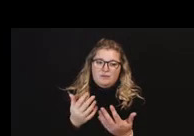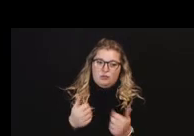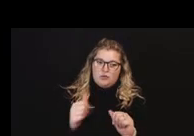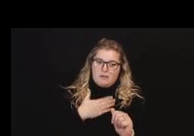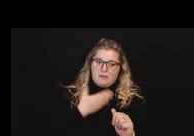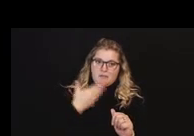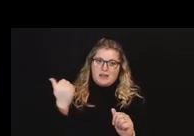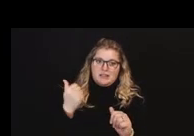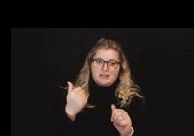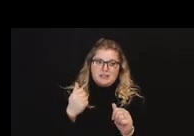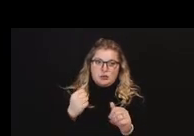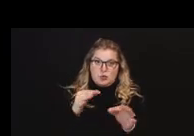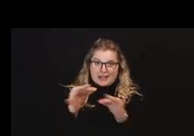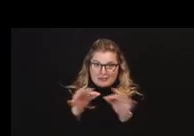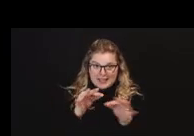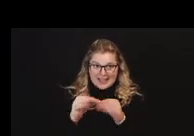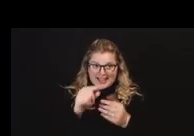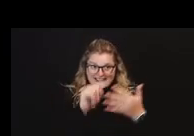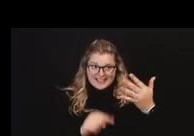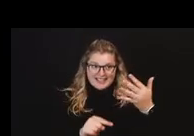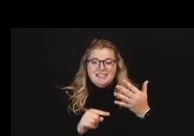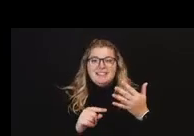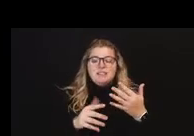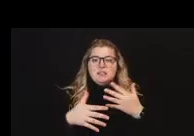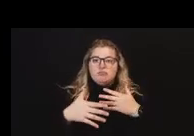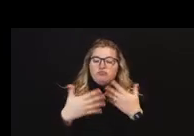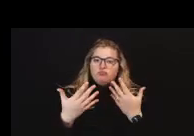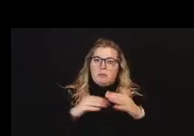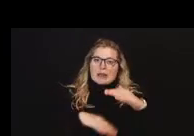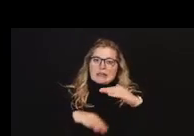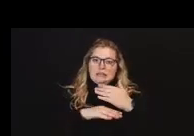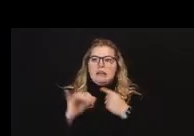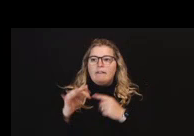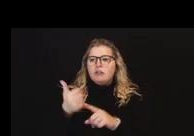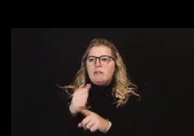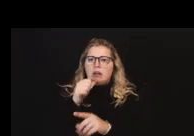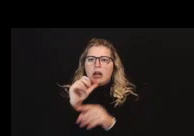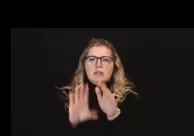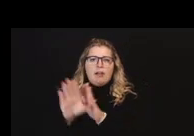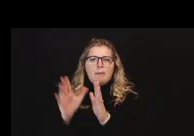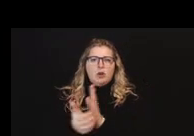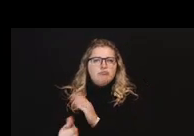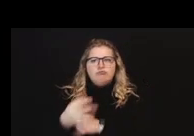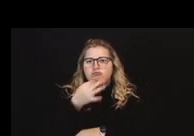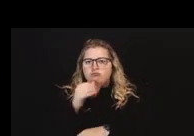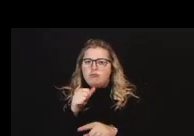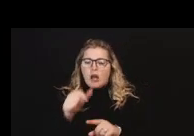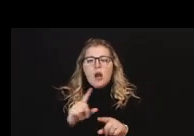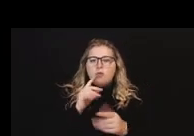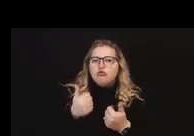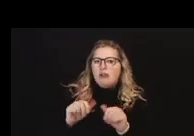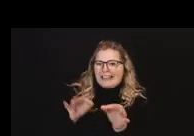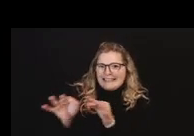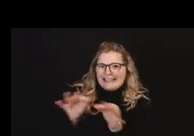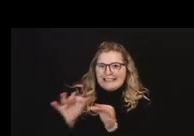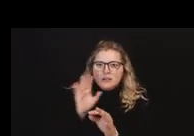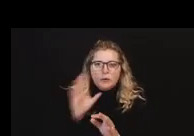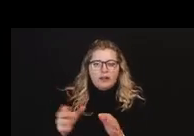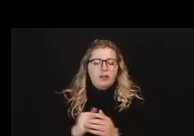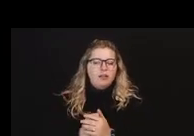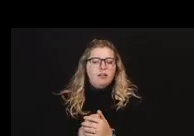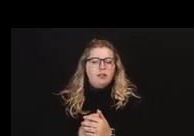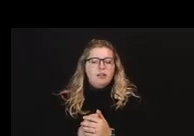that they're useful for everyone, even if you don't consider yourself a developer. But I'm also comfortable